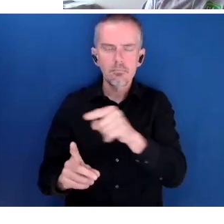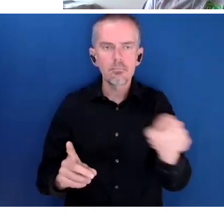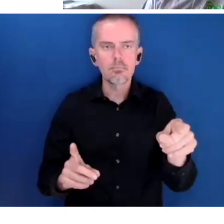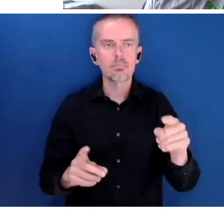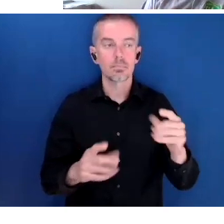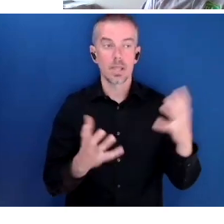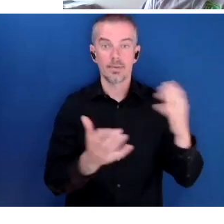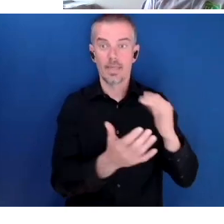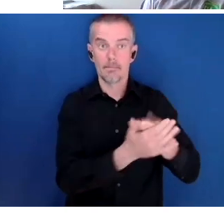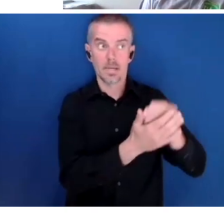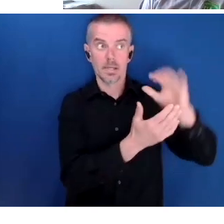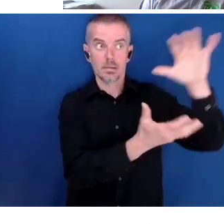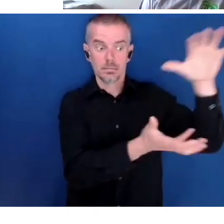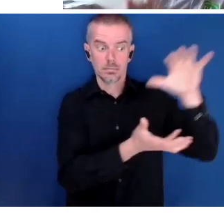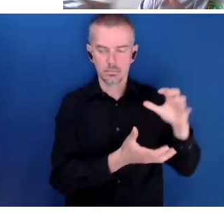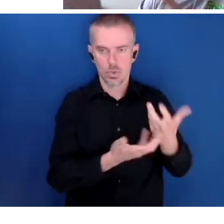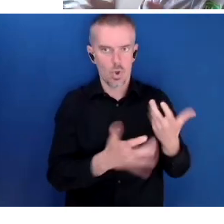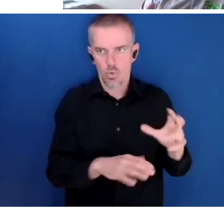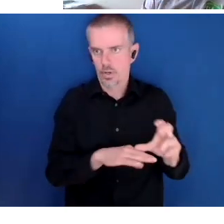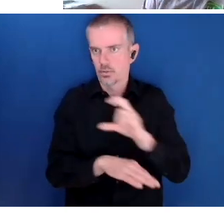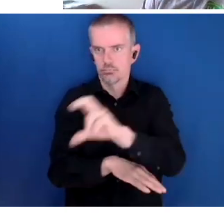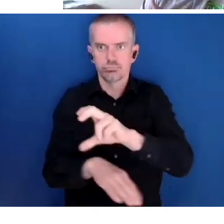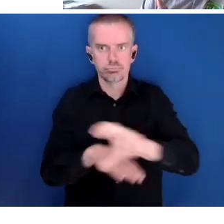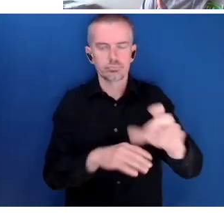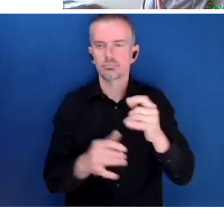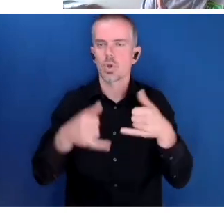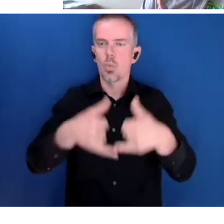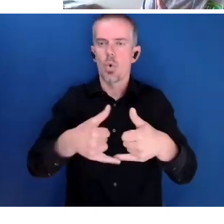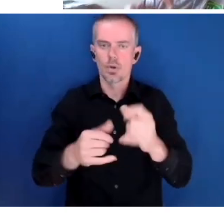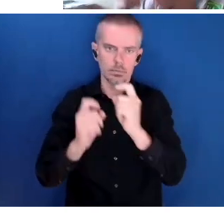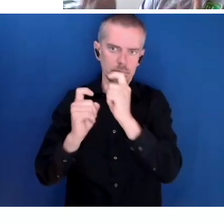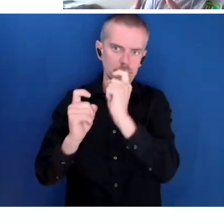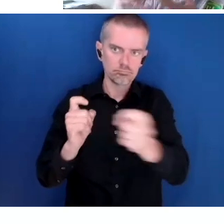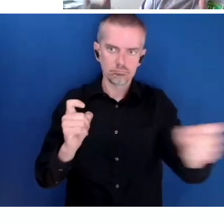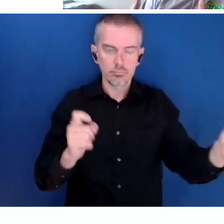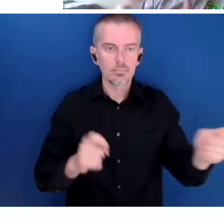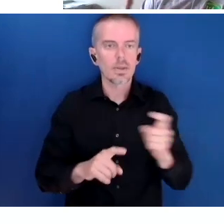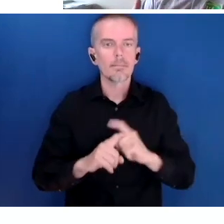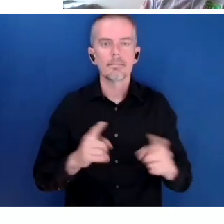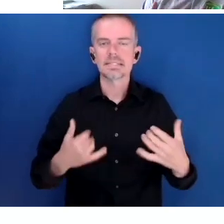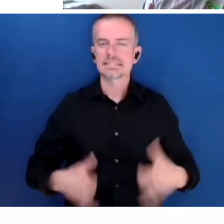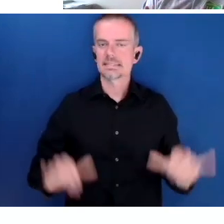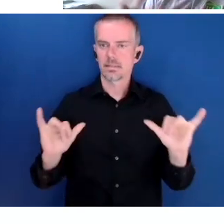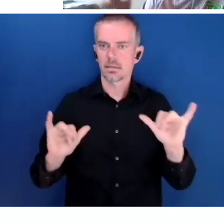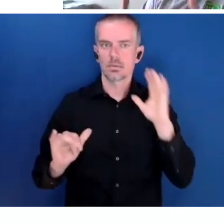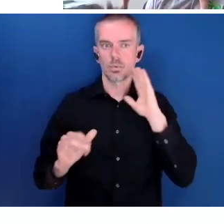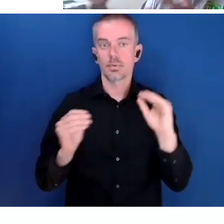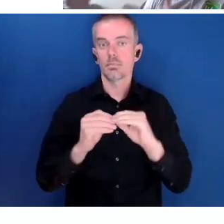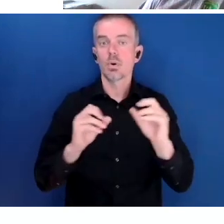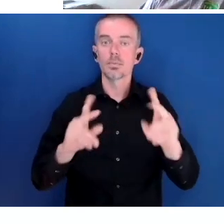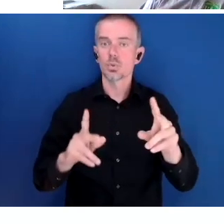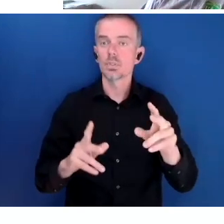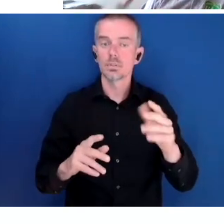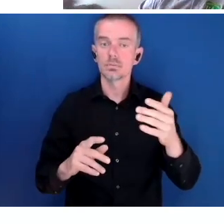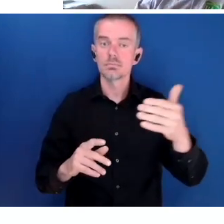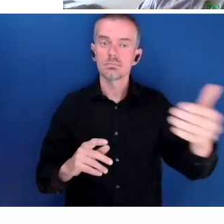lot of that money out or awarded it. But there's still going to continue to be opportunities from